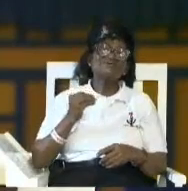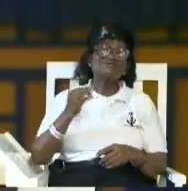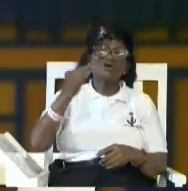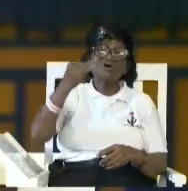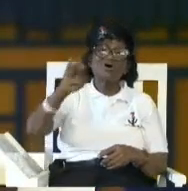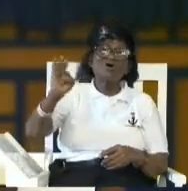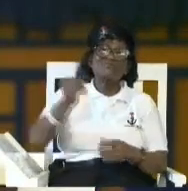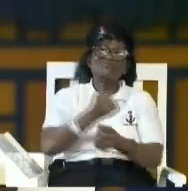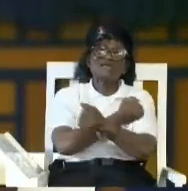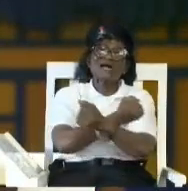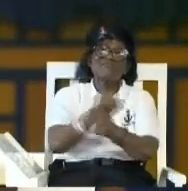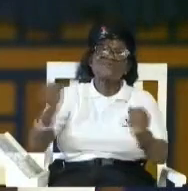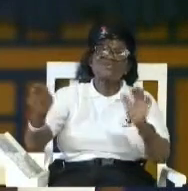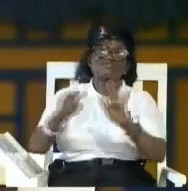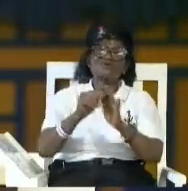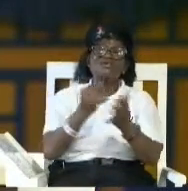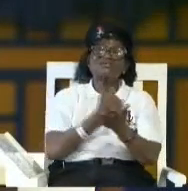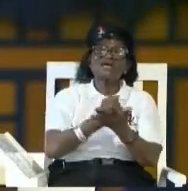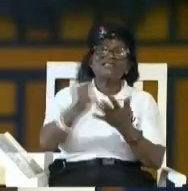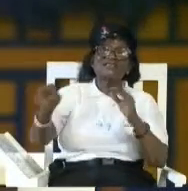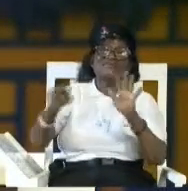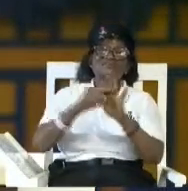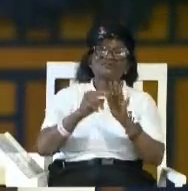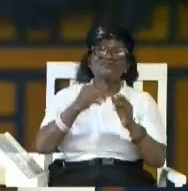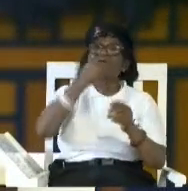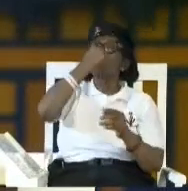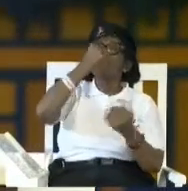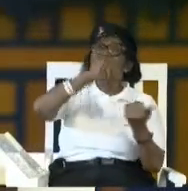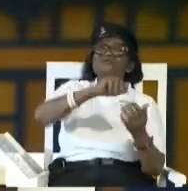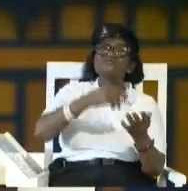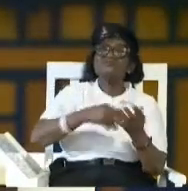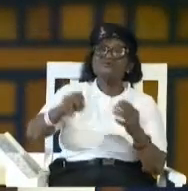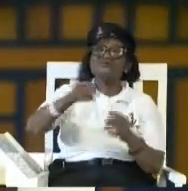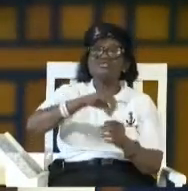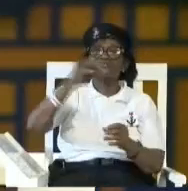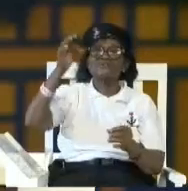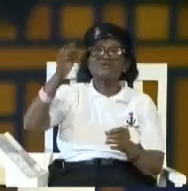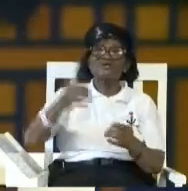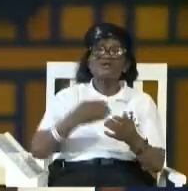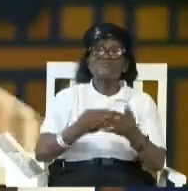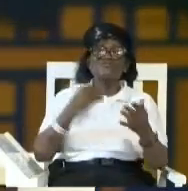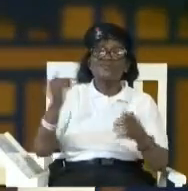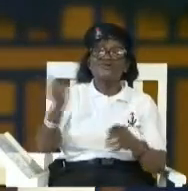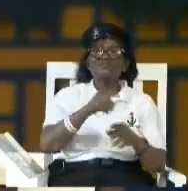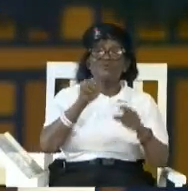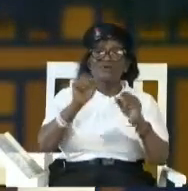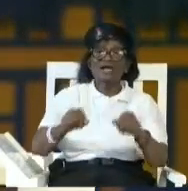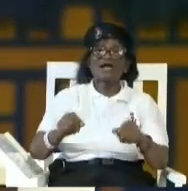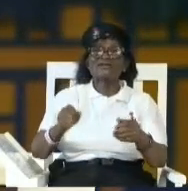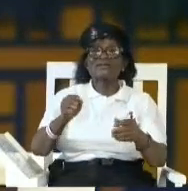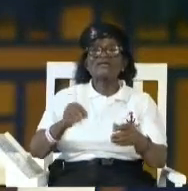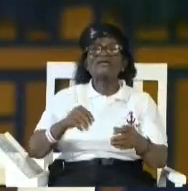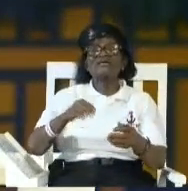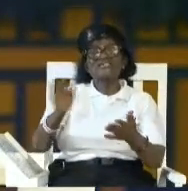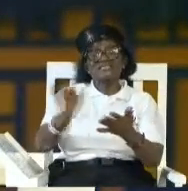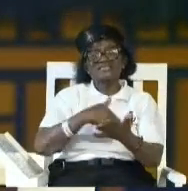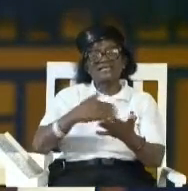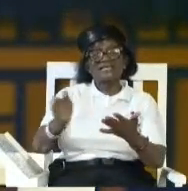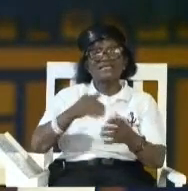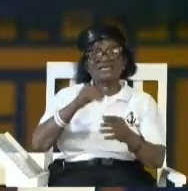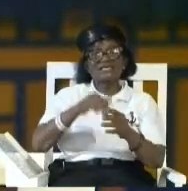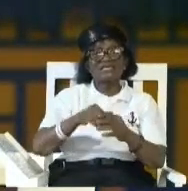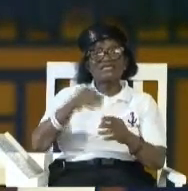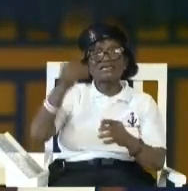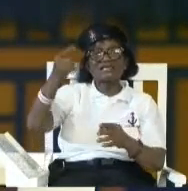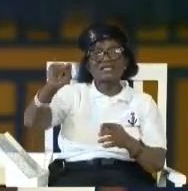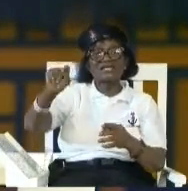salvation, sanctification, baptism in the Holy Spirit before you can sing in the choir.